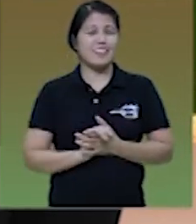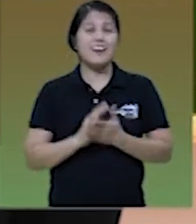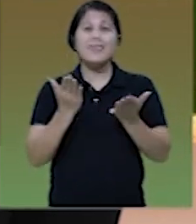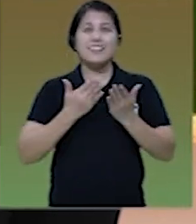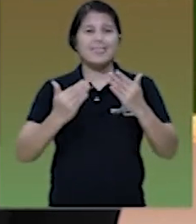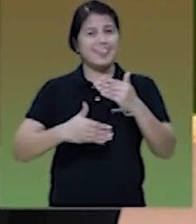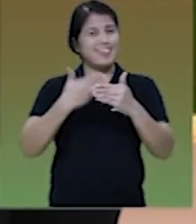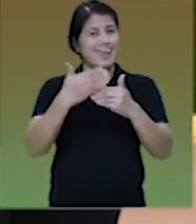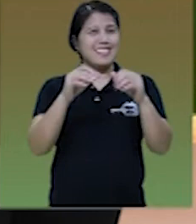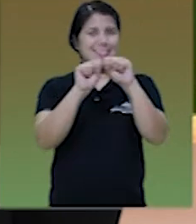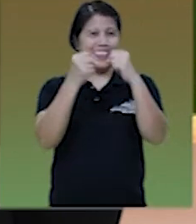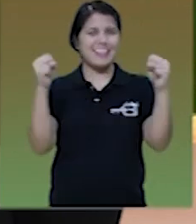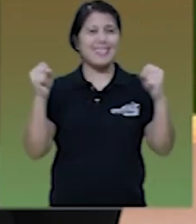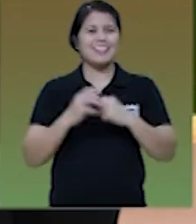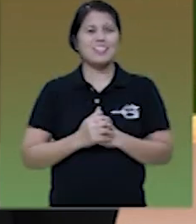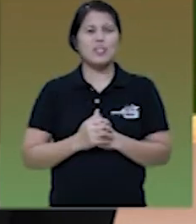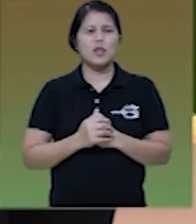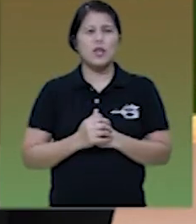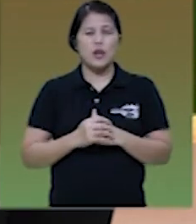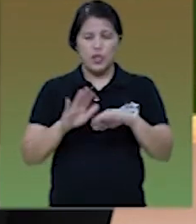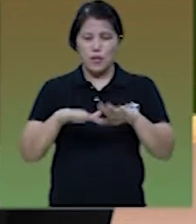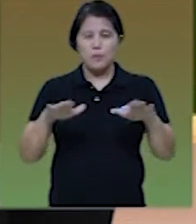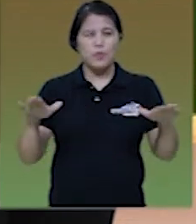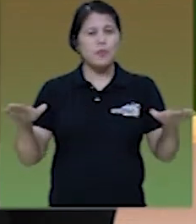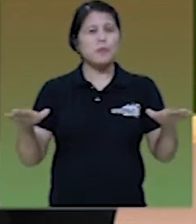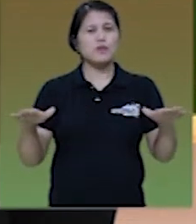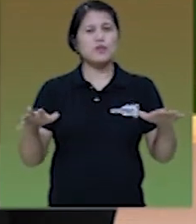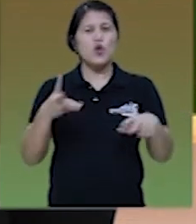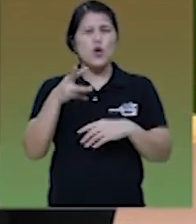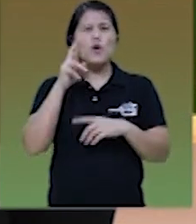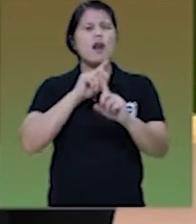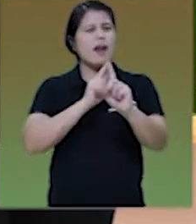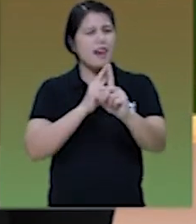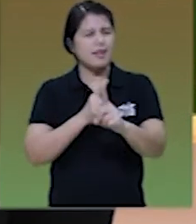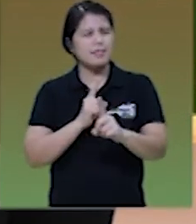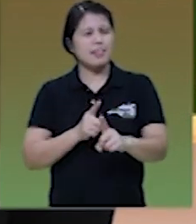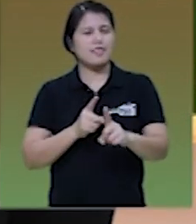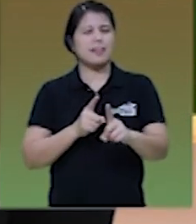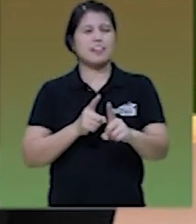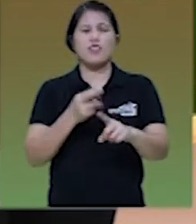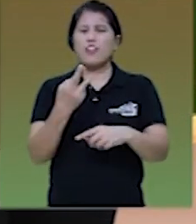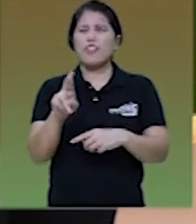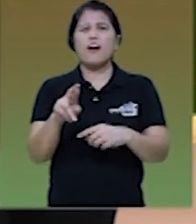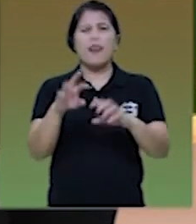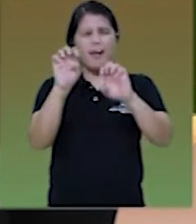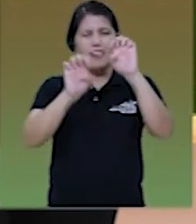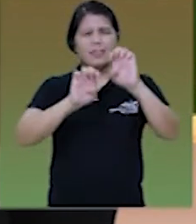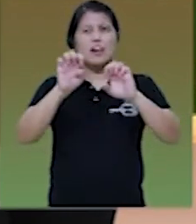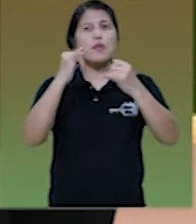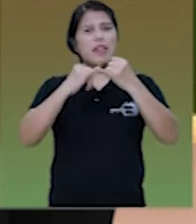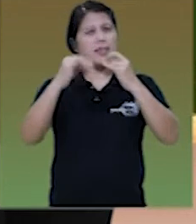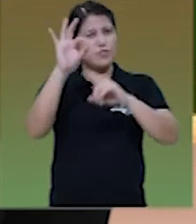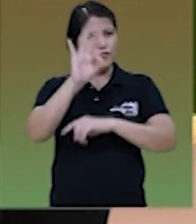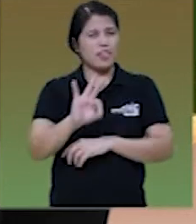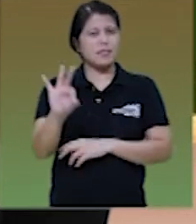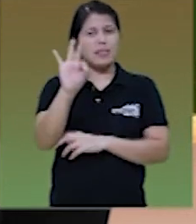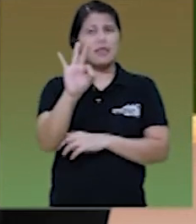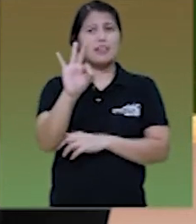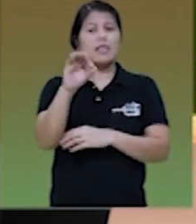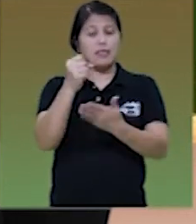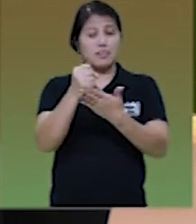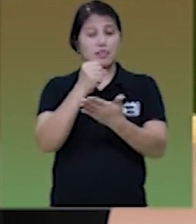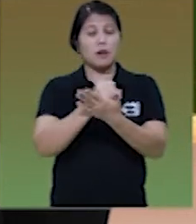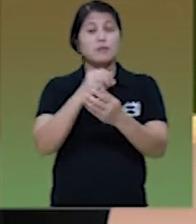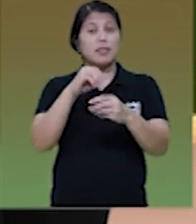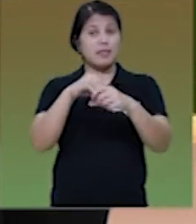Here's the next sentence. The pupils were answering their exam last Friday. The